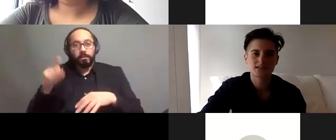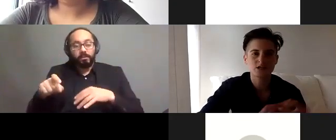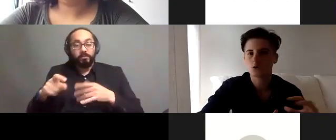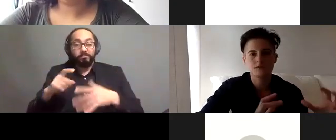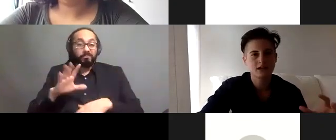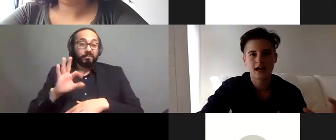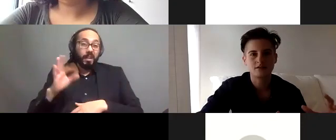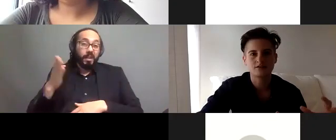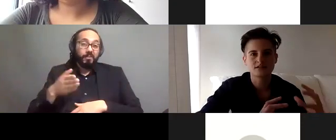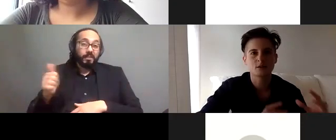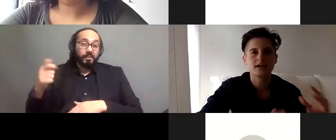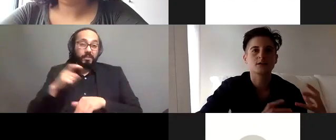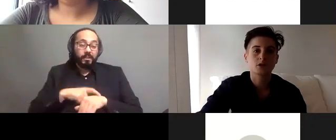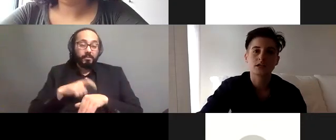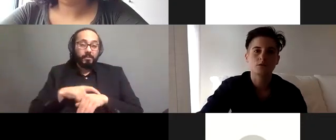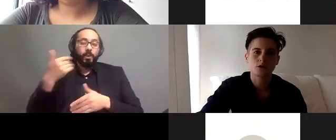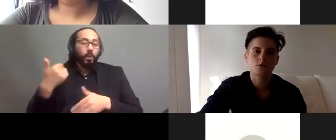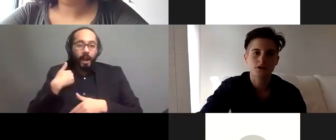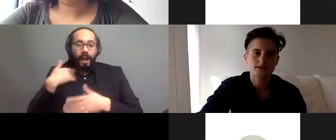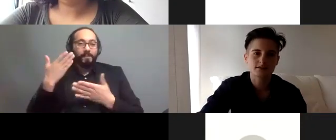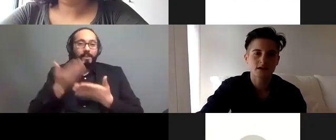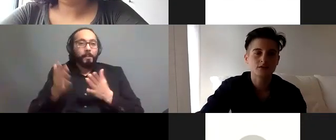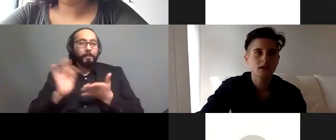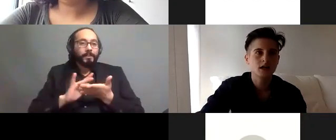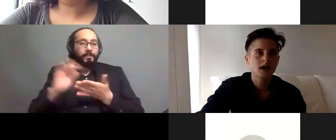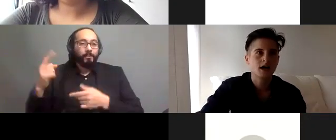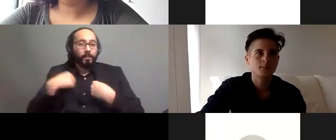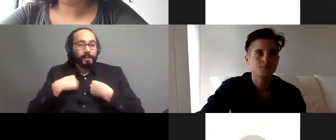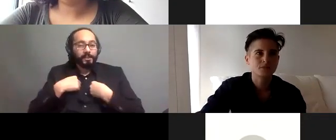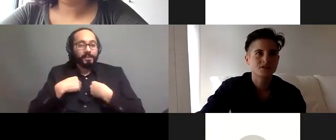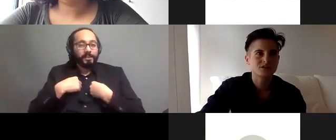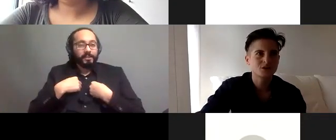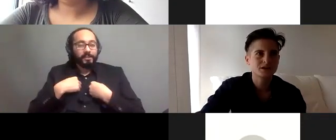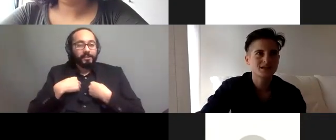times, they don't even have the supplies I'm looking for this stuff.